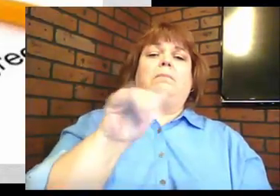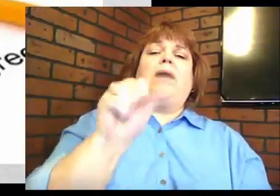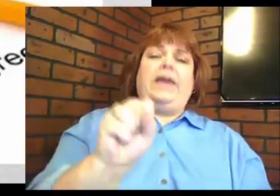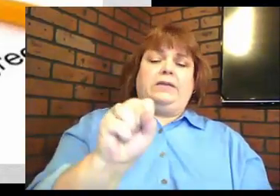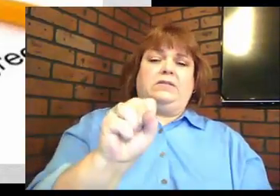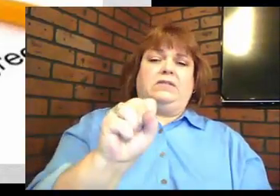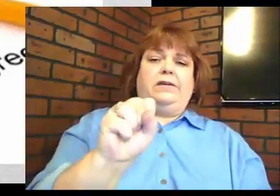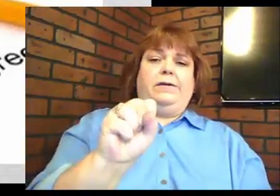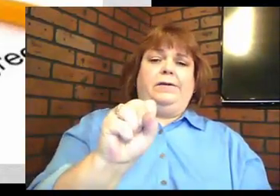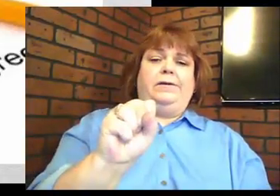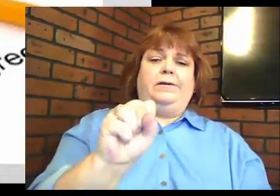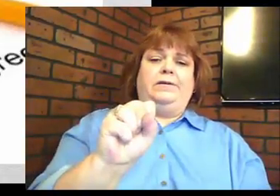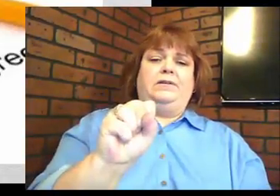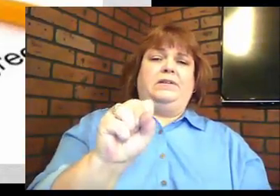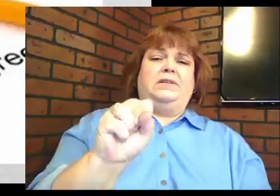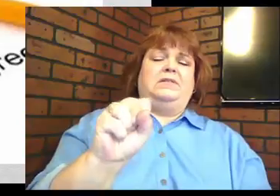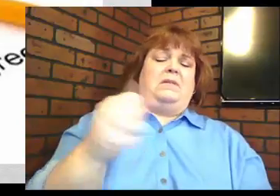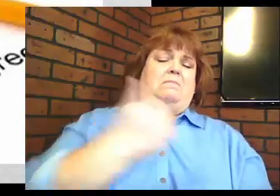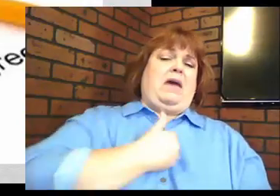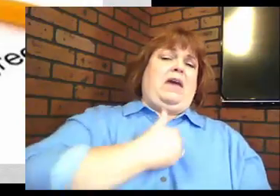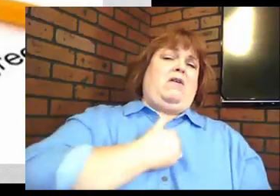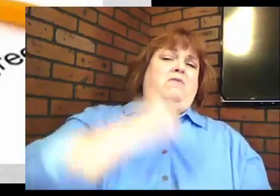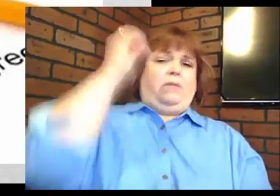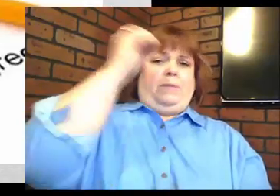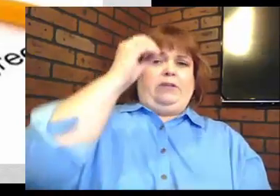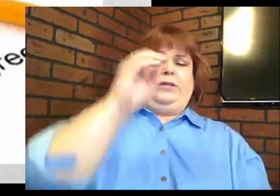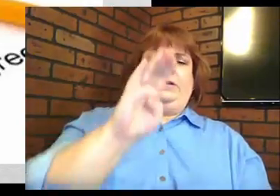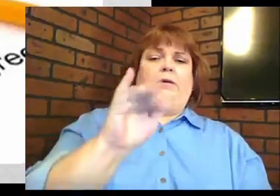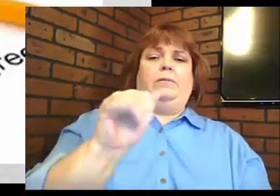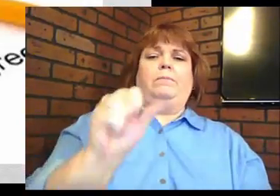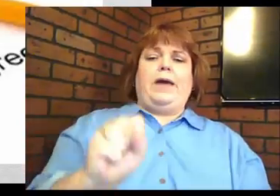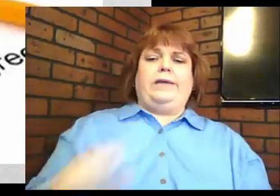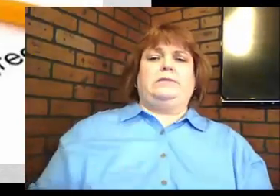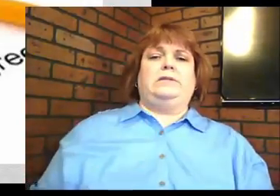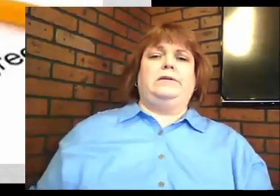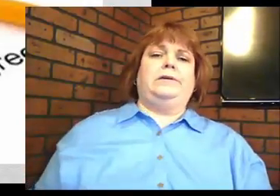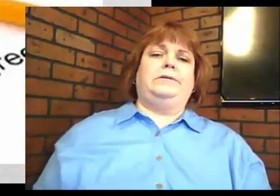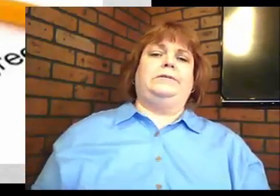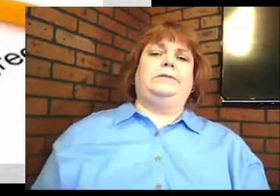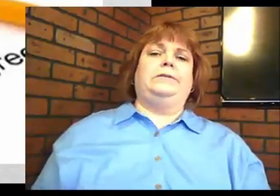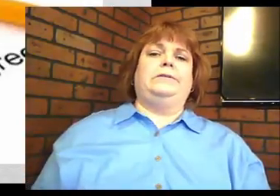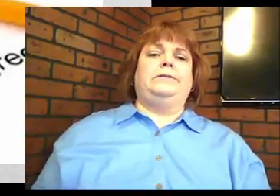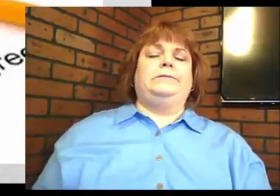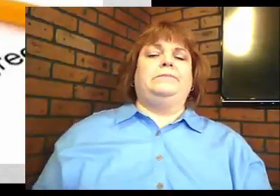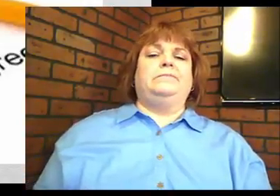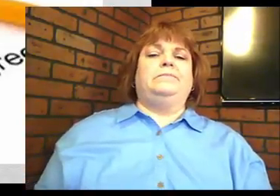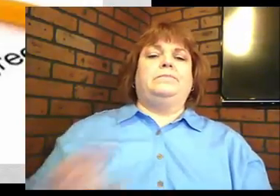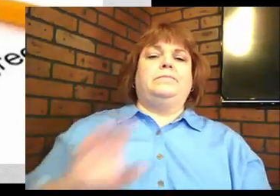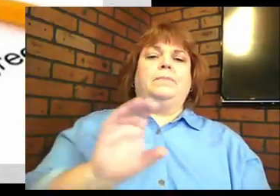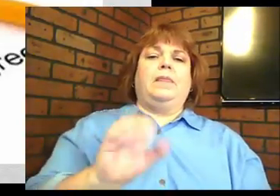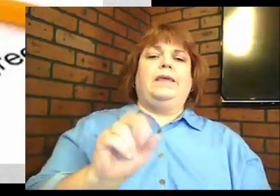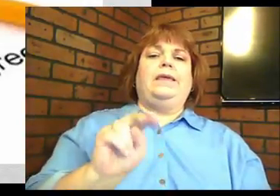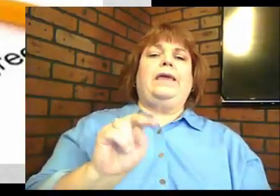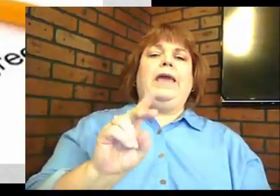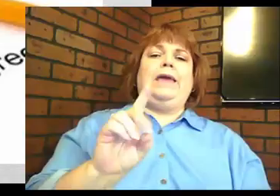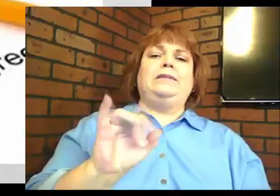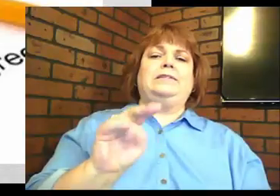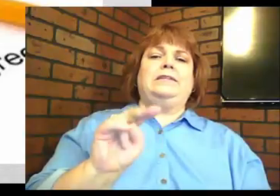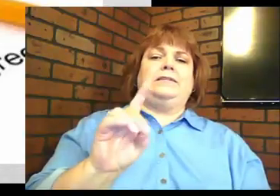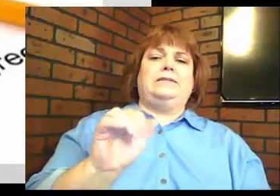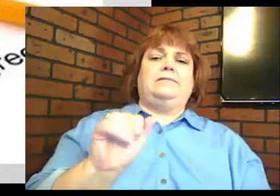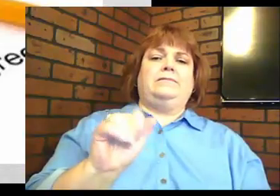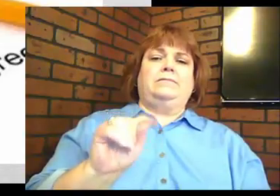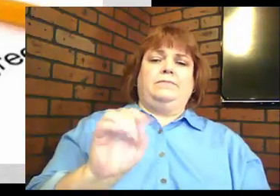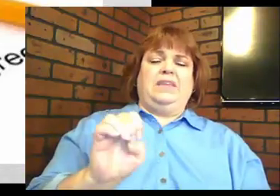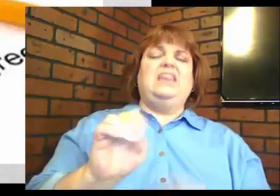We have our favorite opinions, but we need to continue to try to be open to listen to